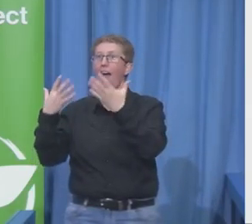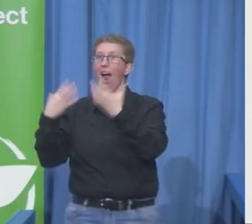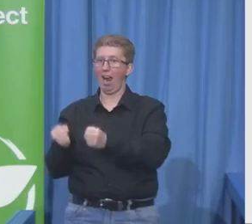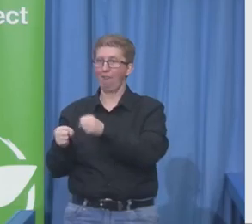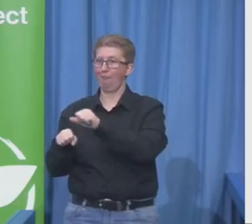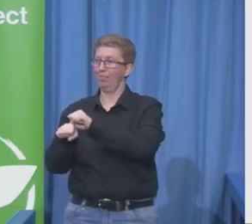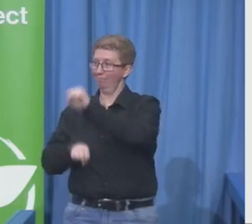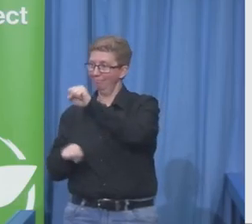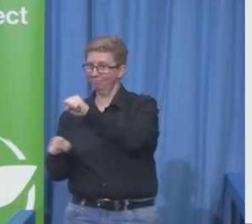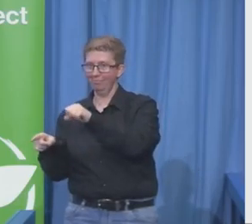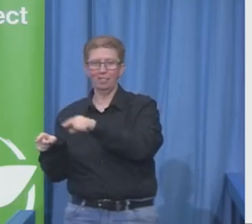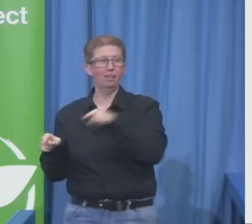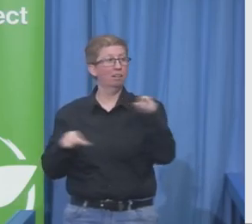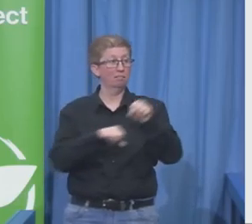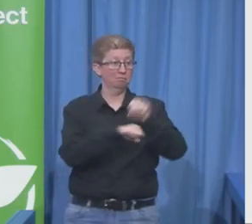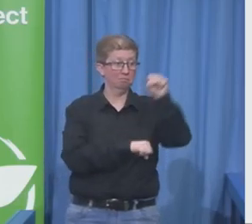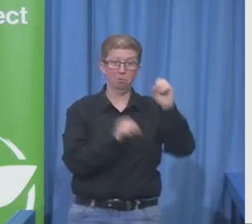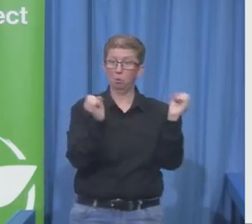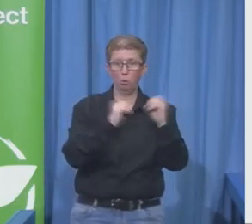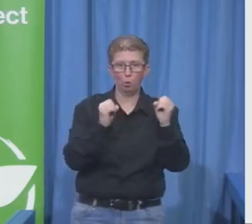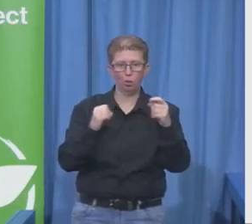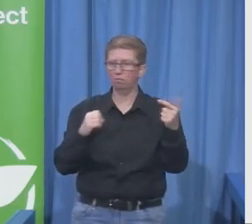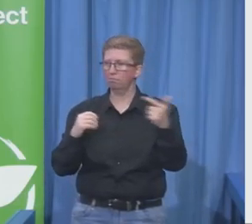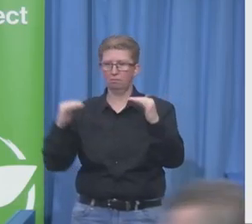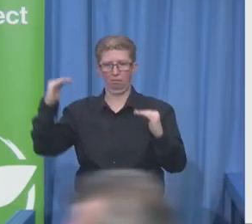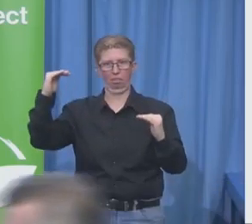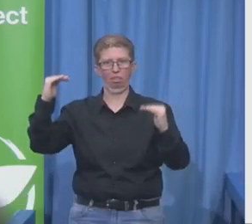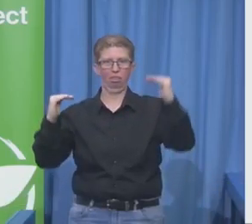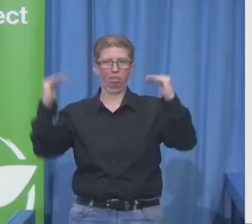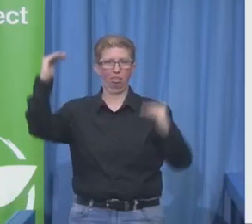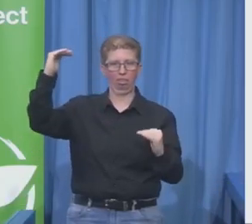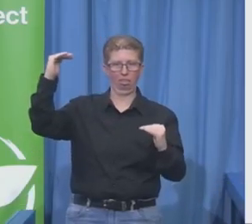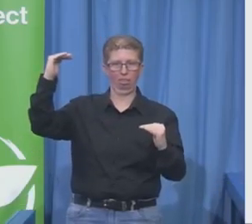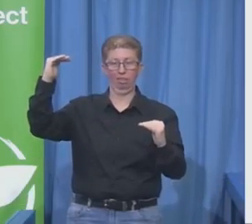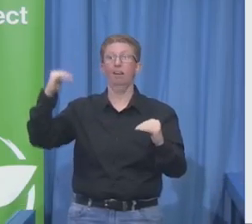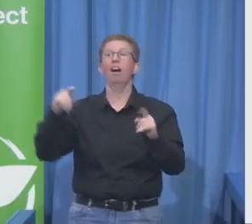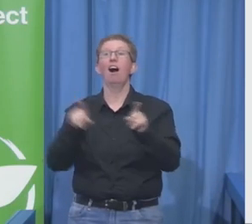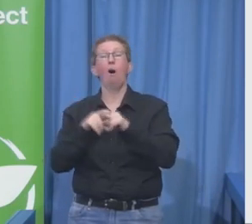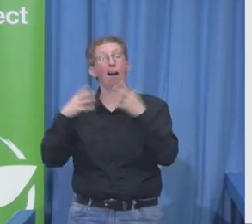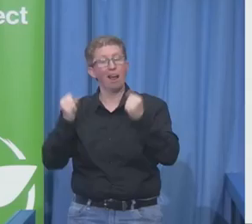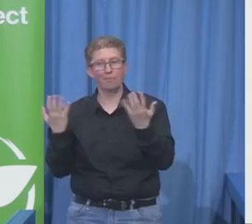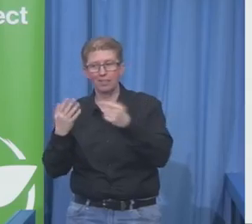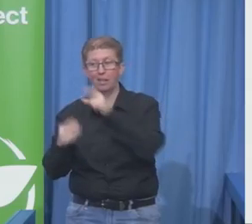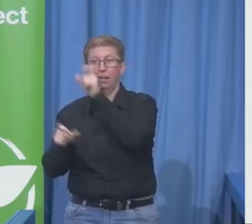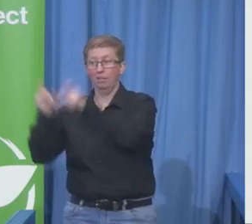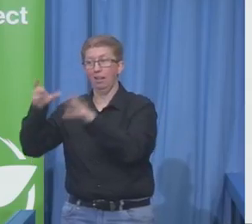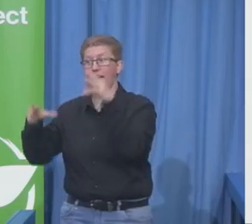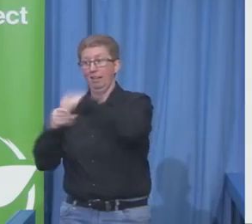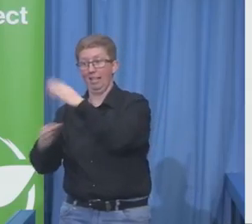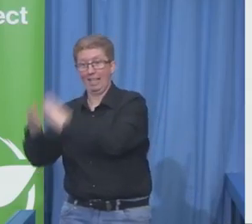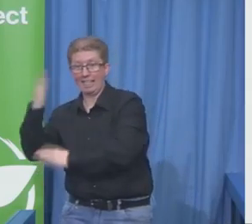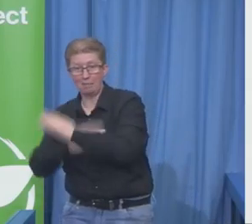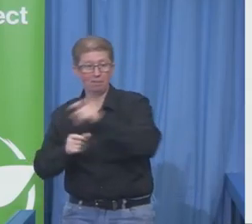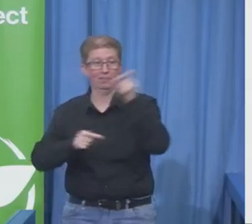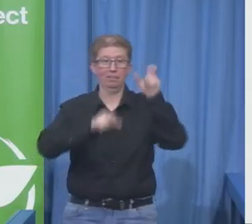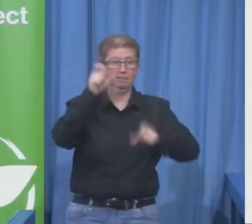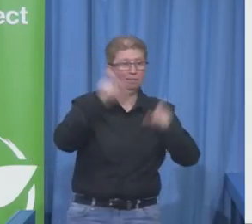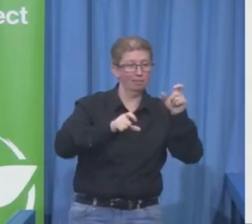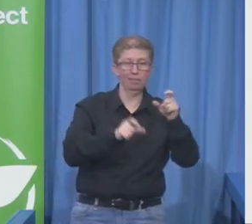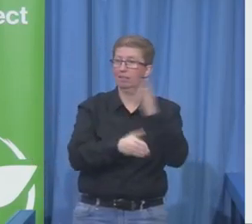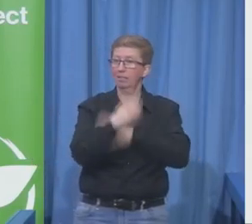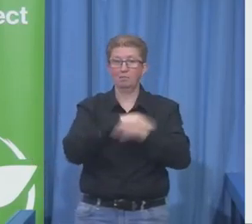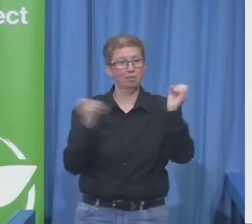of representatives from organisations and also from Nadine Vogel, who will be representing her clients at the organisation she works